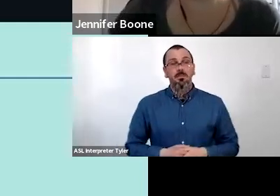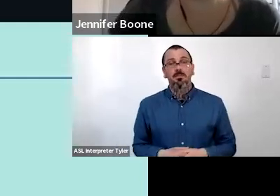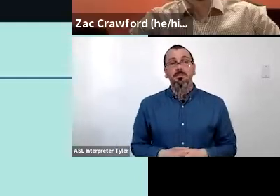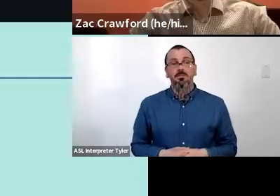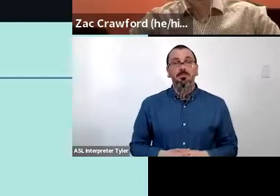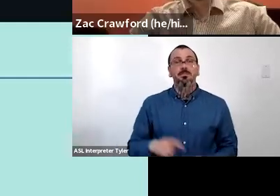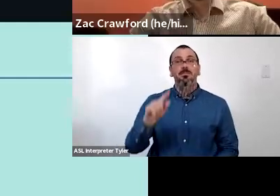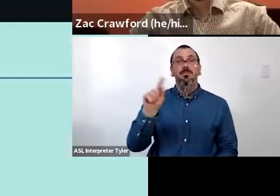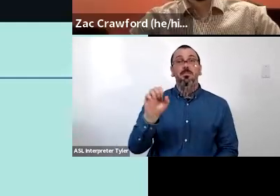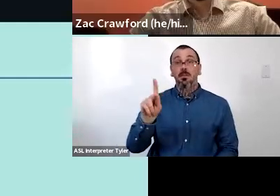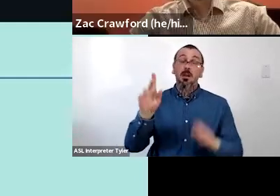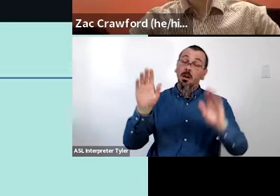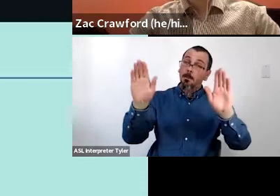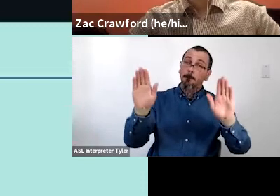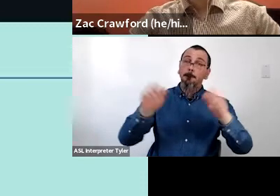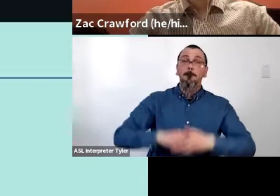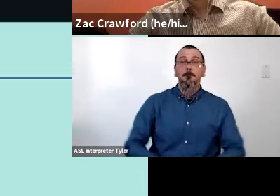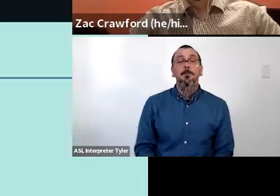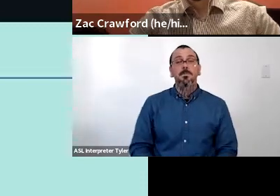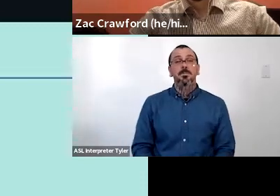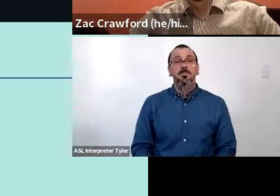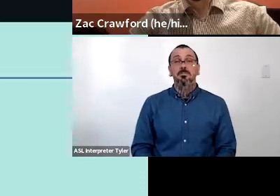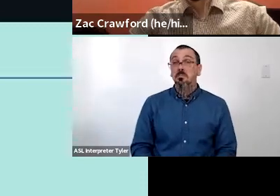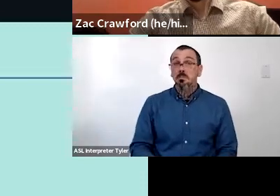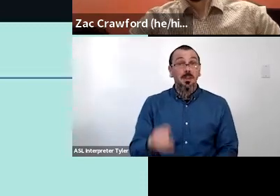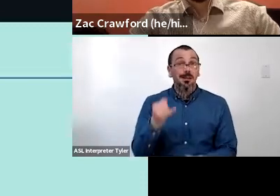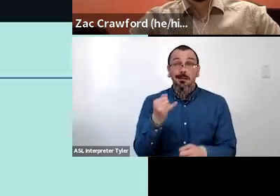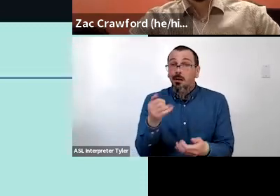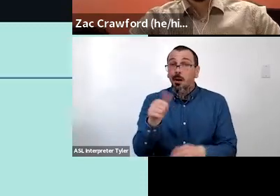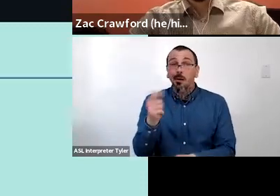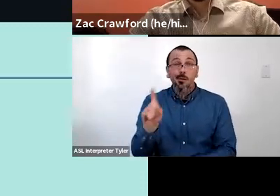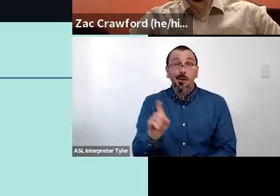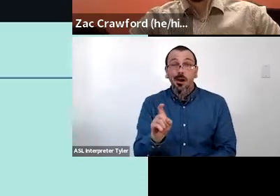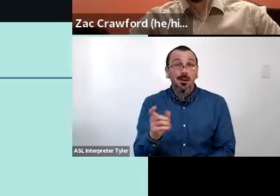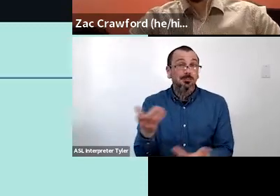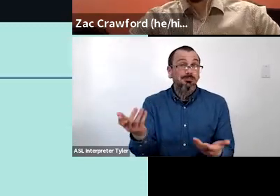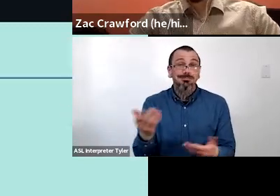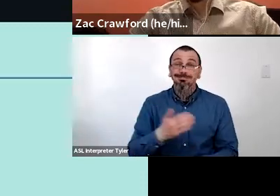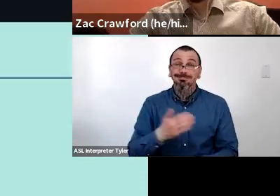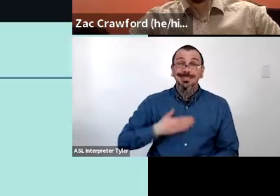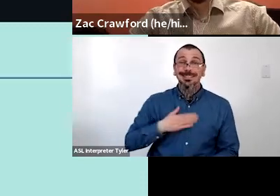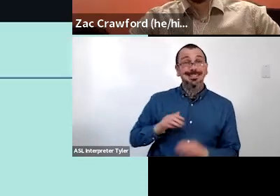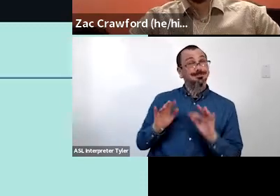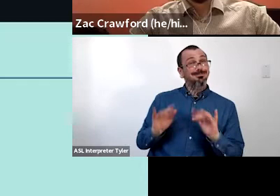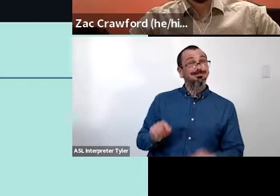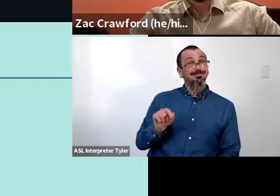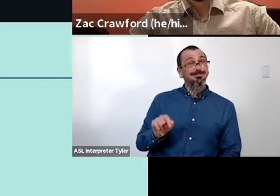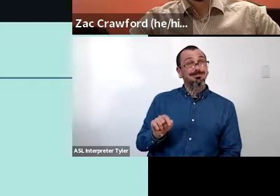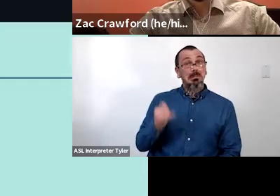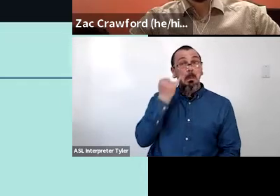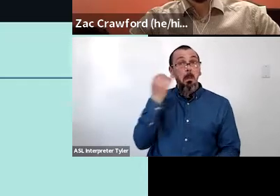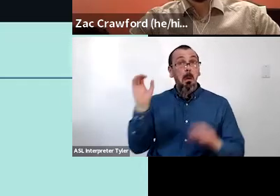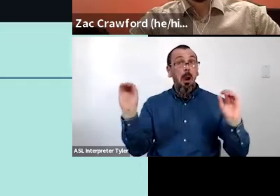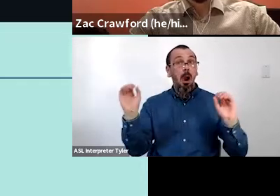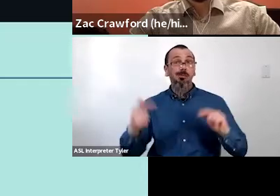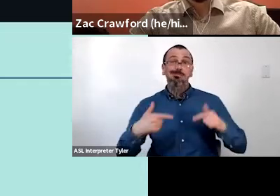Great. If anyone has any last questions, please put them in. If not, we will move